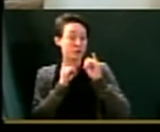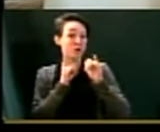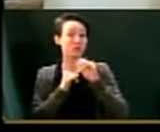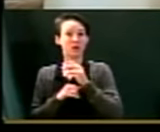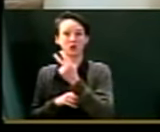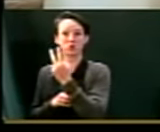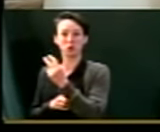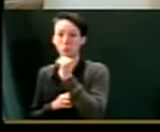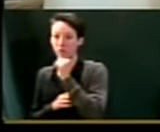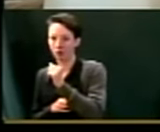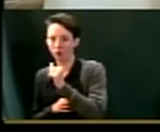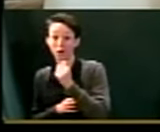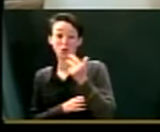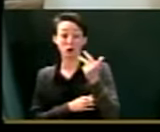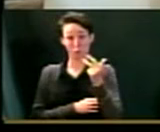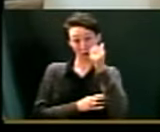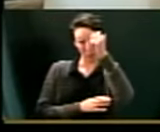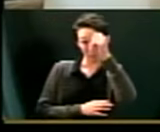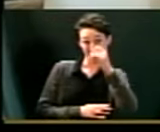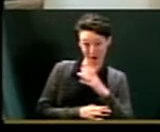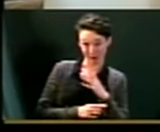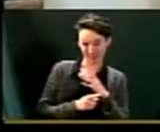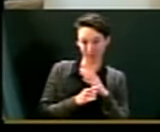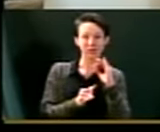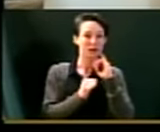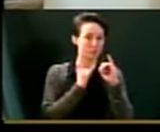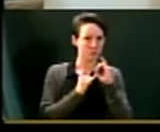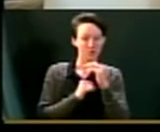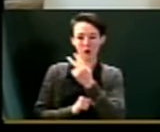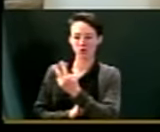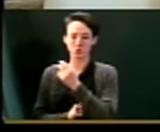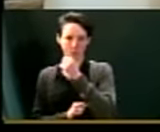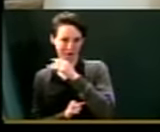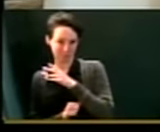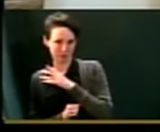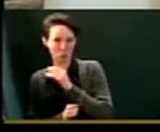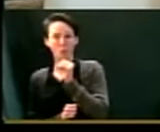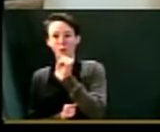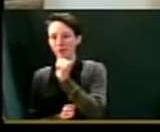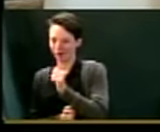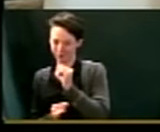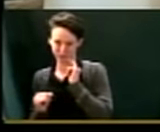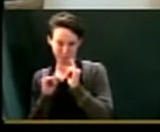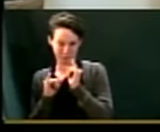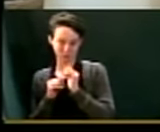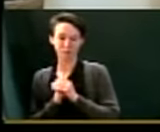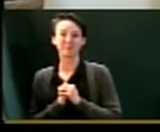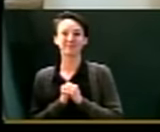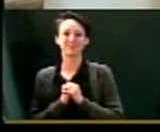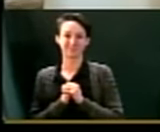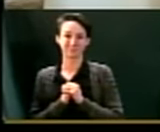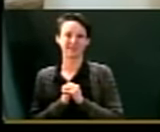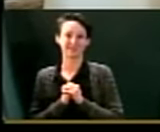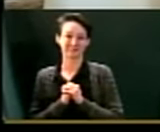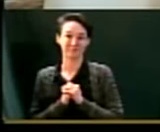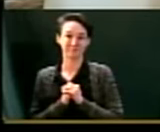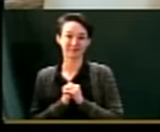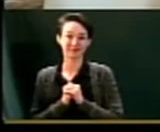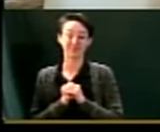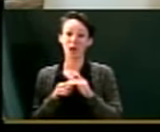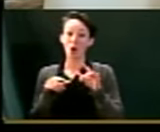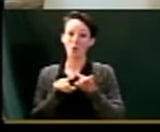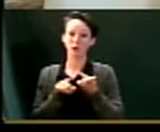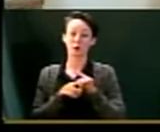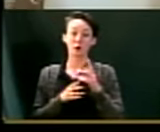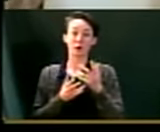candidates interviewed, the two female candidates were not interviewed. It just also happens that also breaks